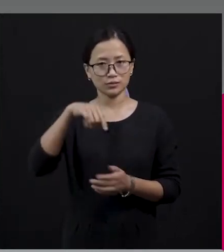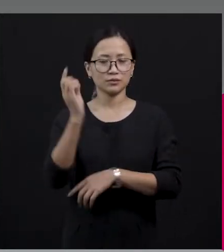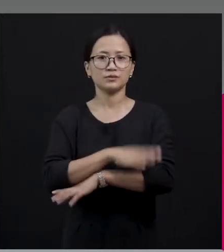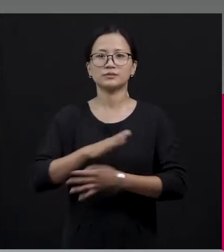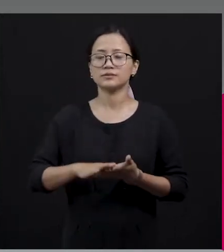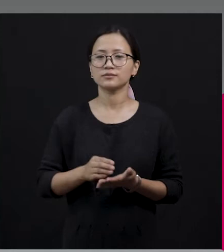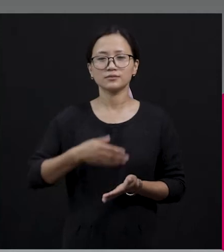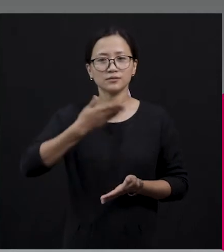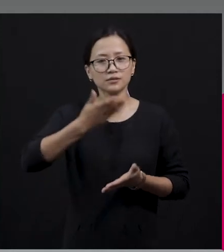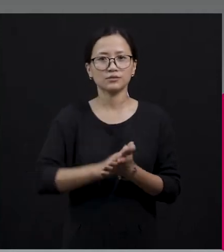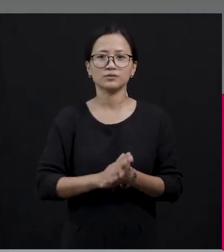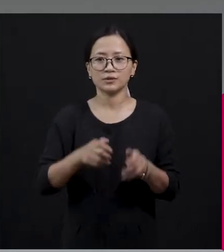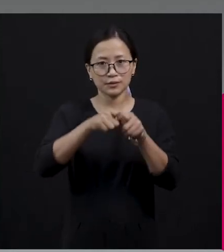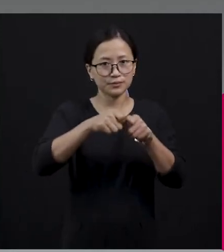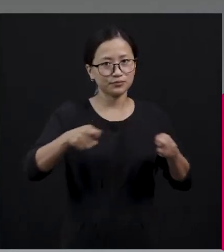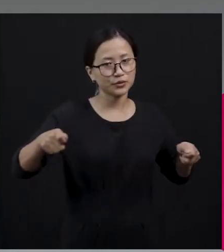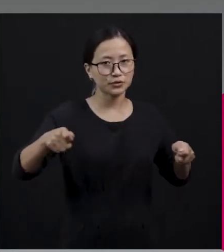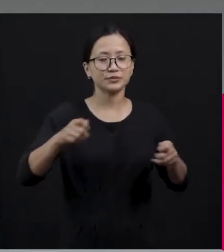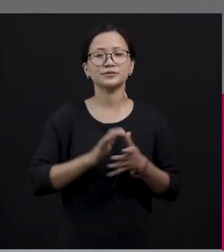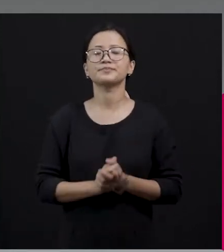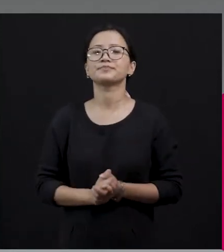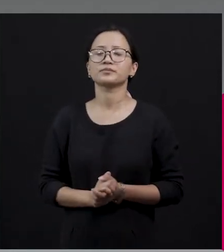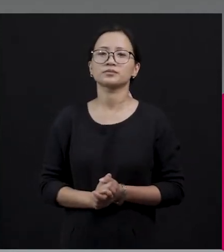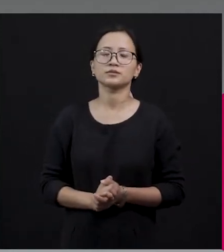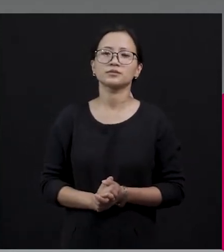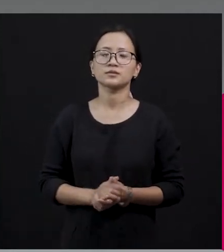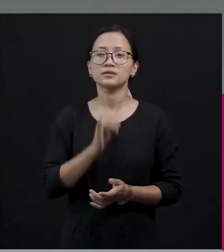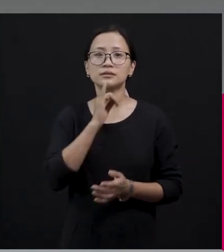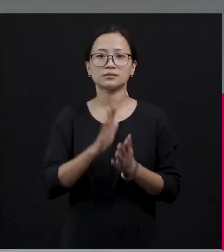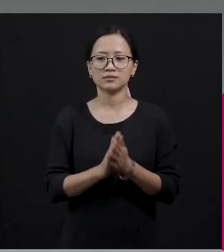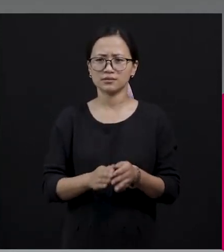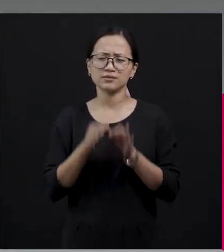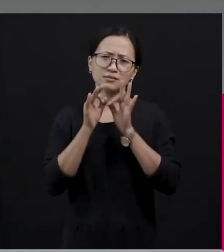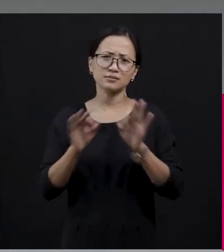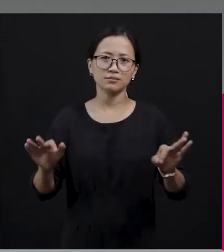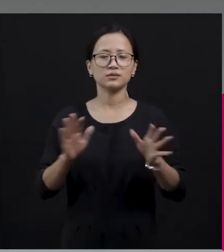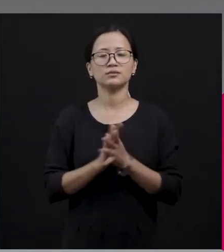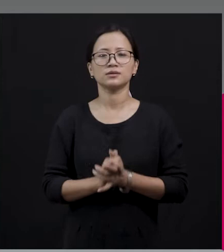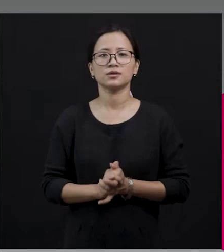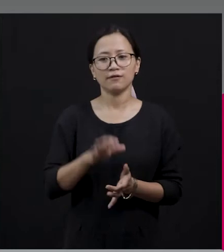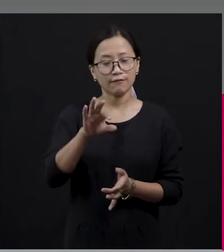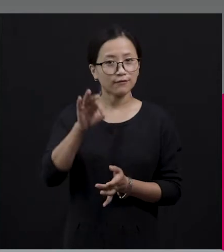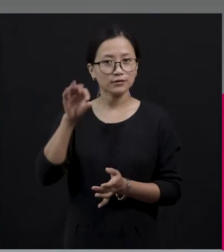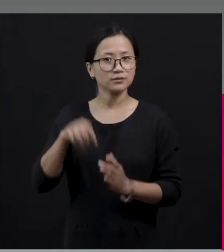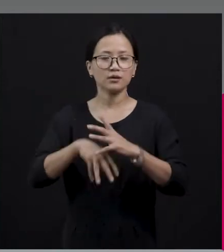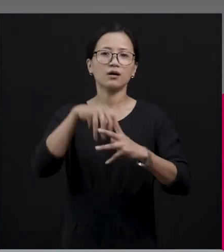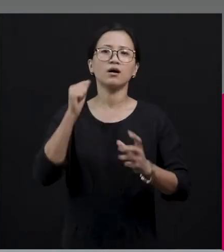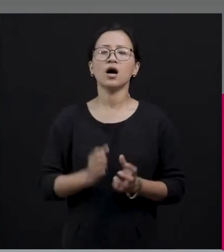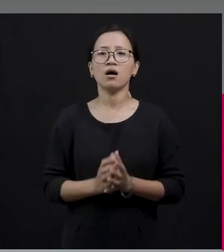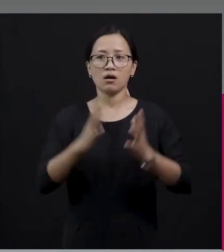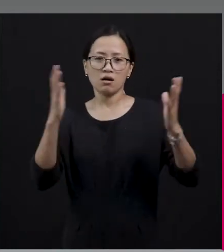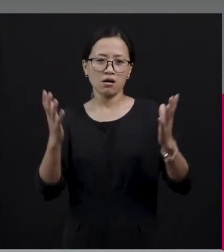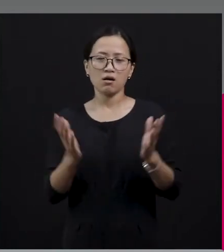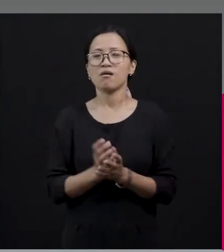chapter 7, measurement. Okay? So, measurement is simply, finding out how